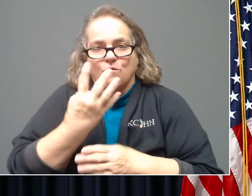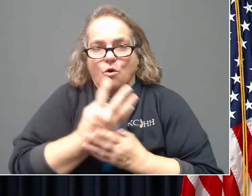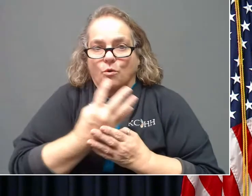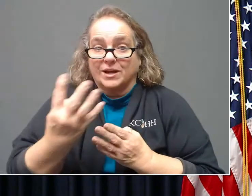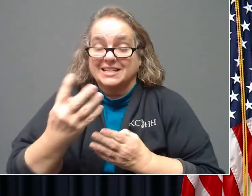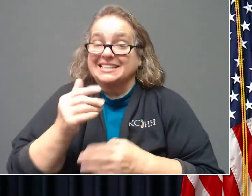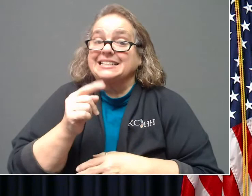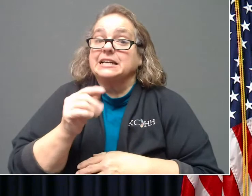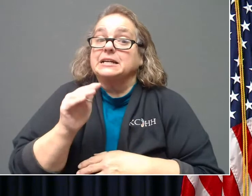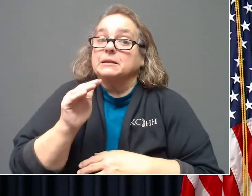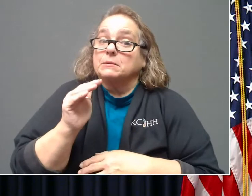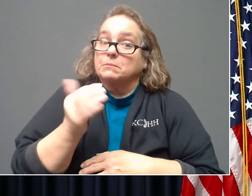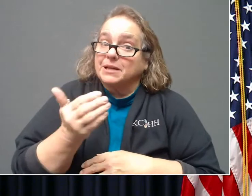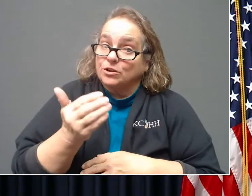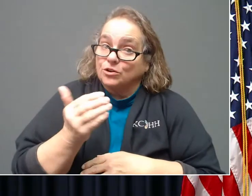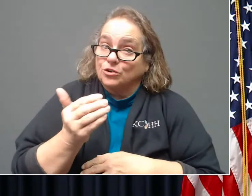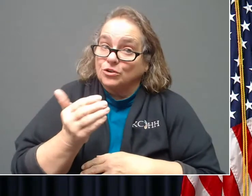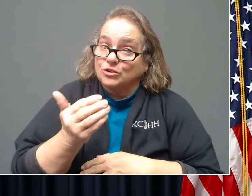that